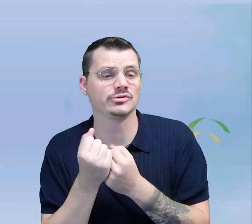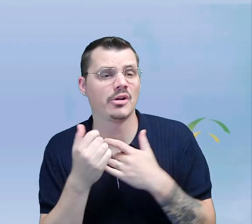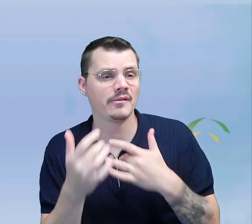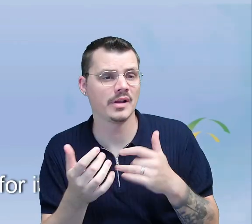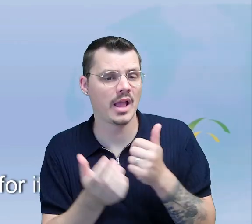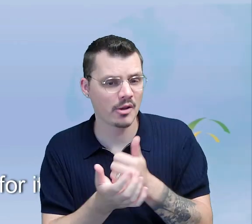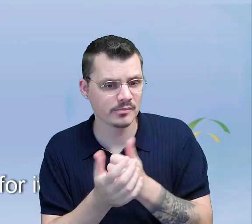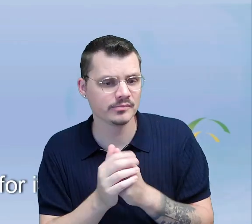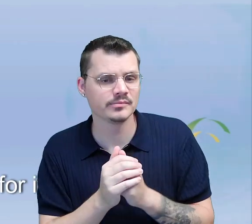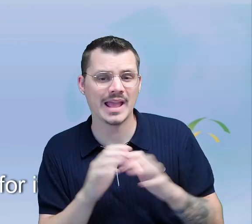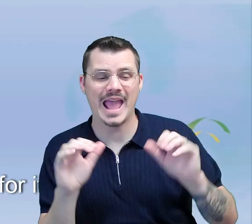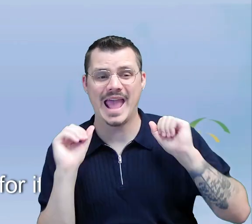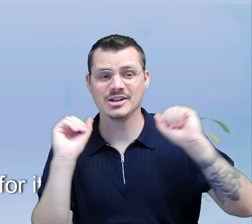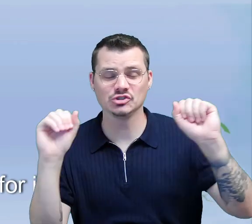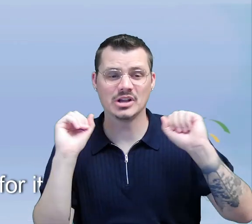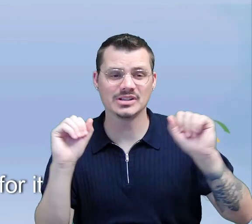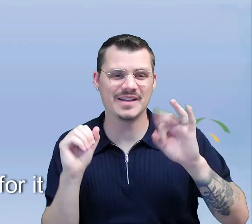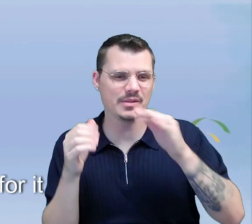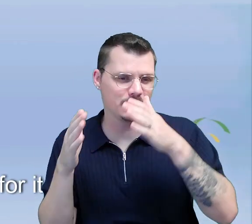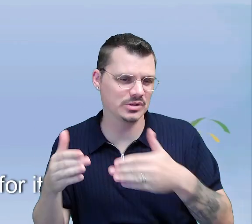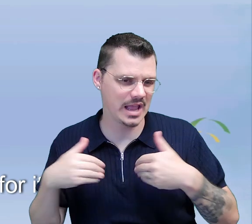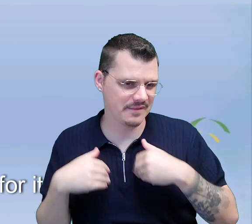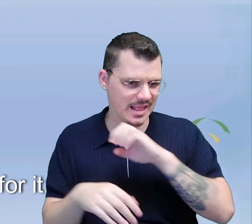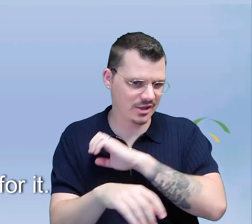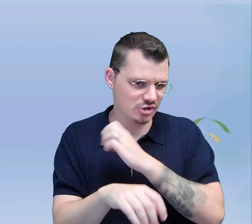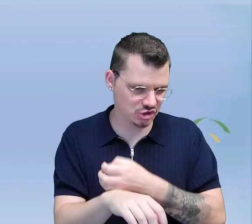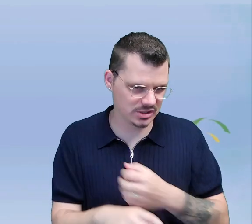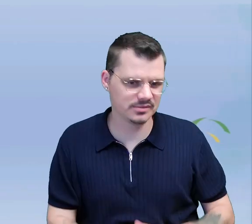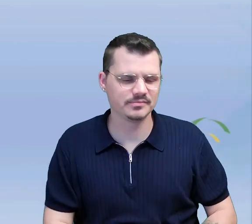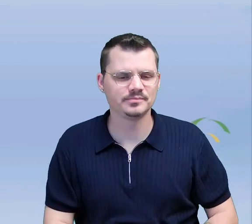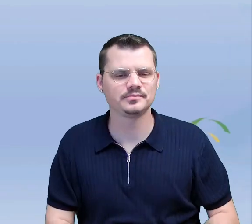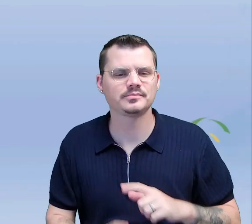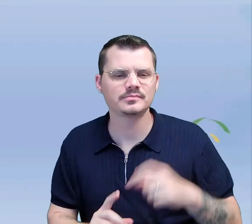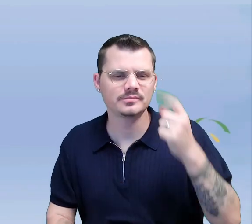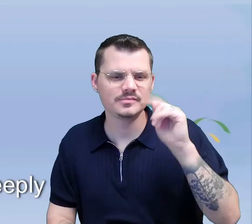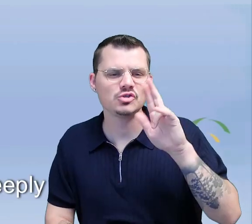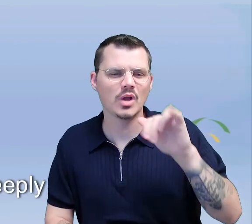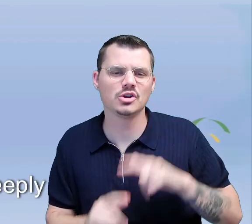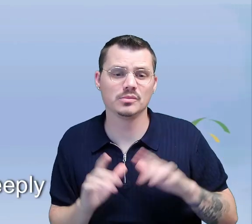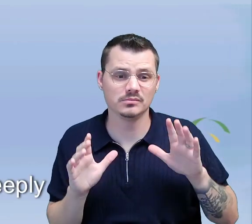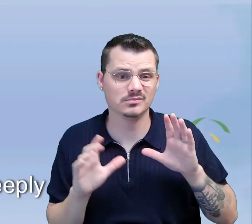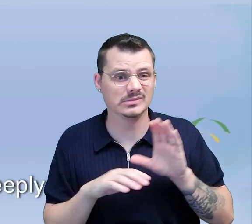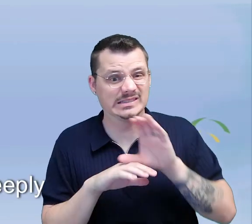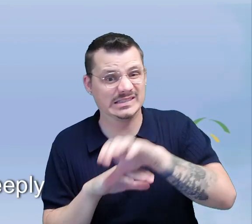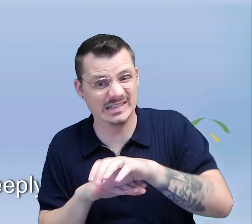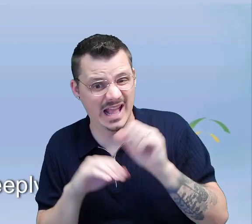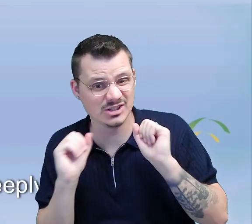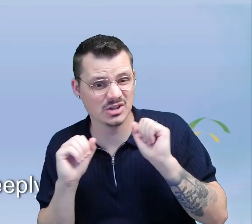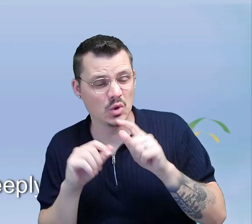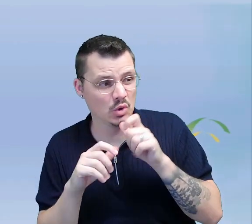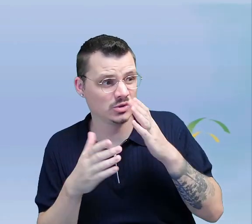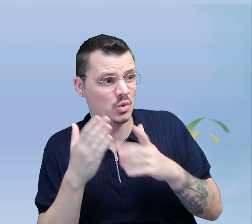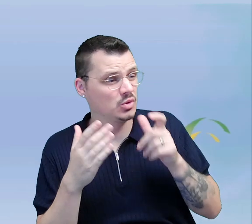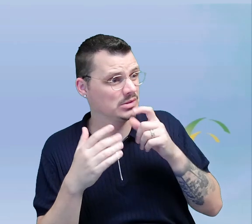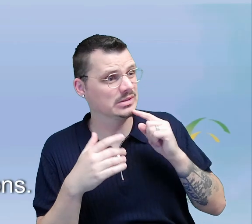helps. Exercise, if the person has the energy for it, but trying to push exercise on somebody who's